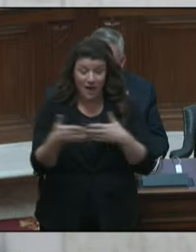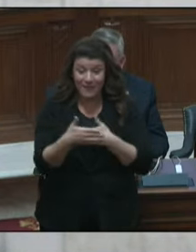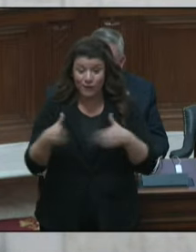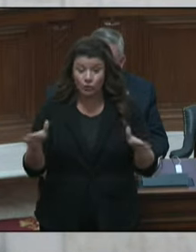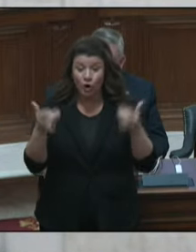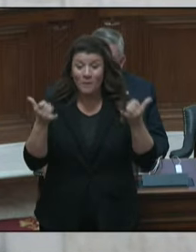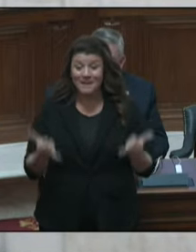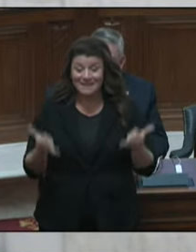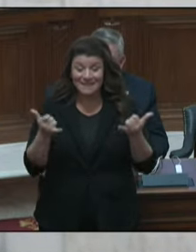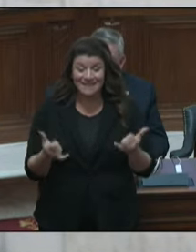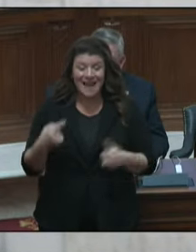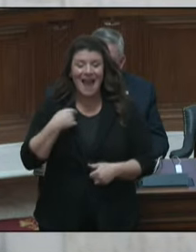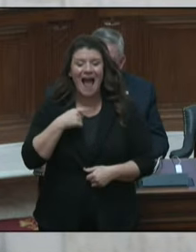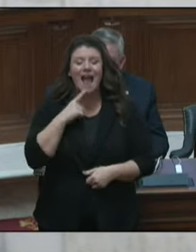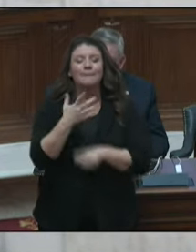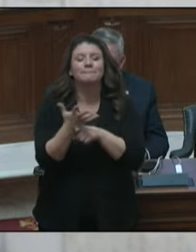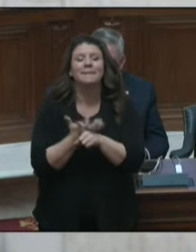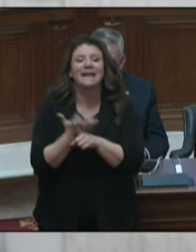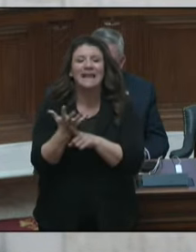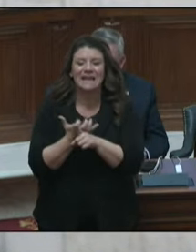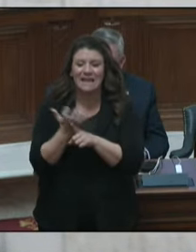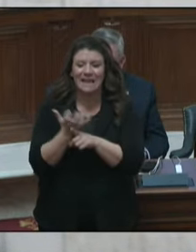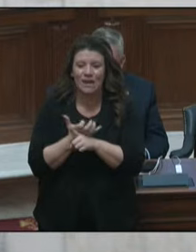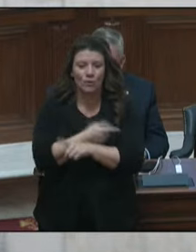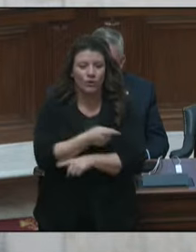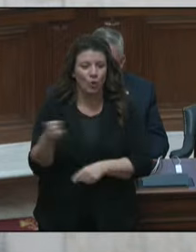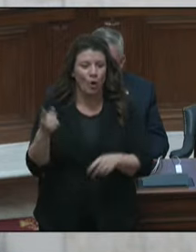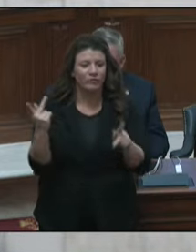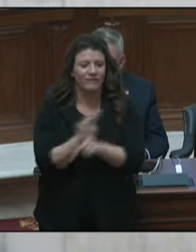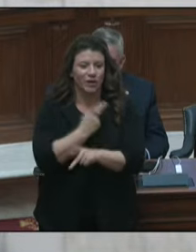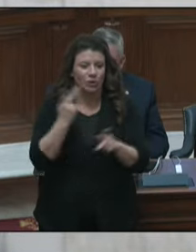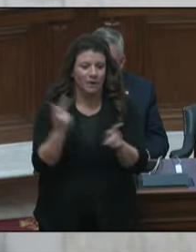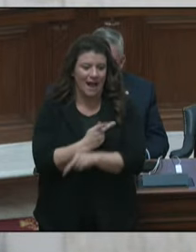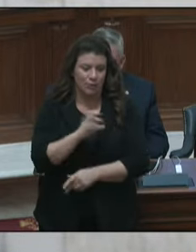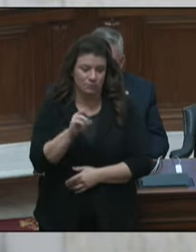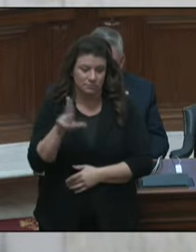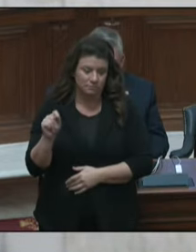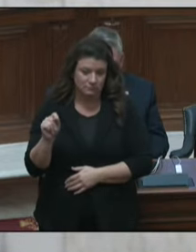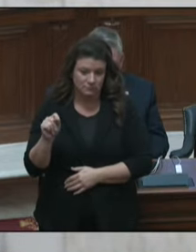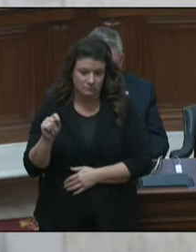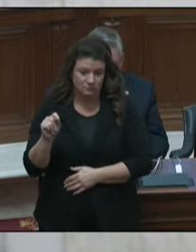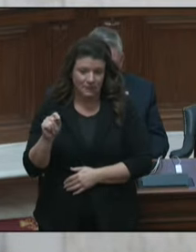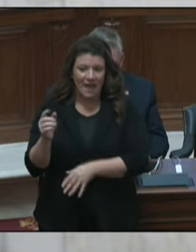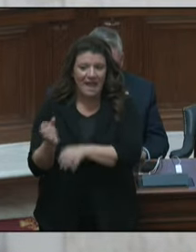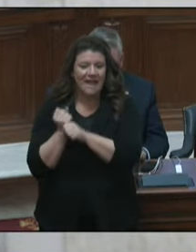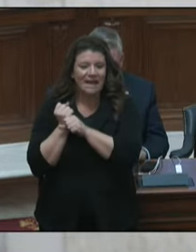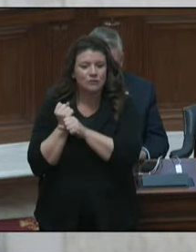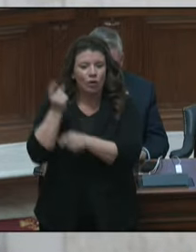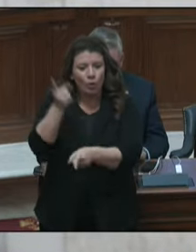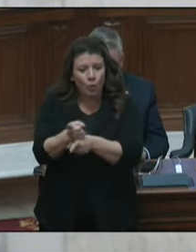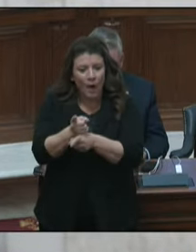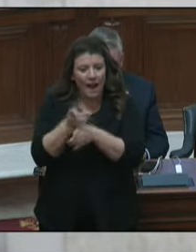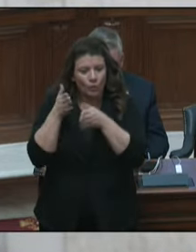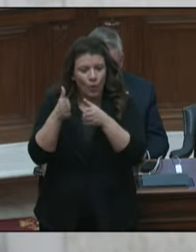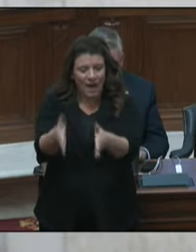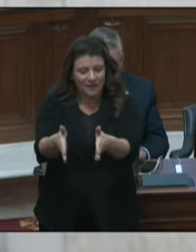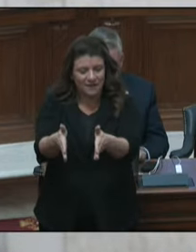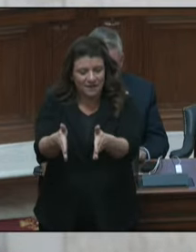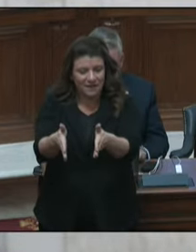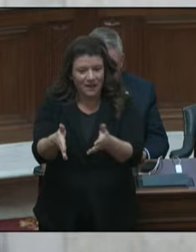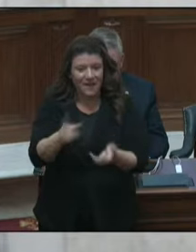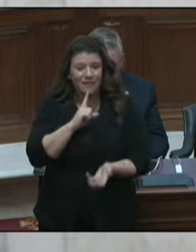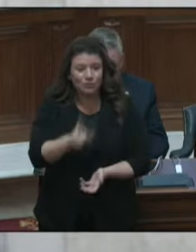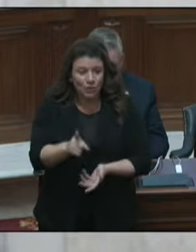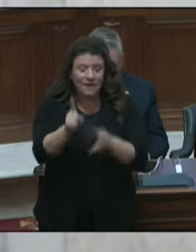today I am absolutely pleading with you to figure it out. Get this back on the right kilter. It's